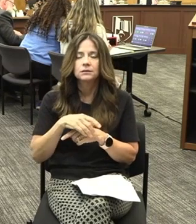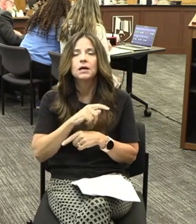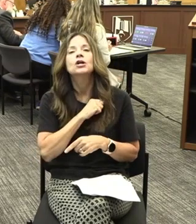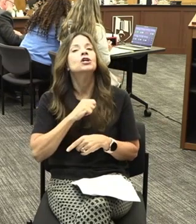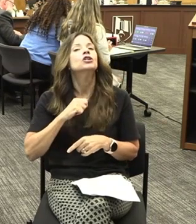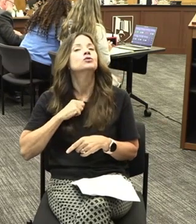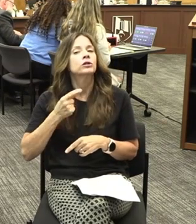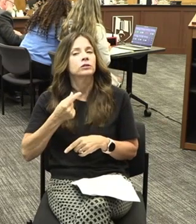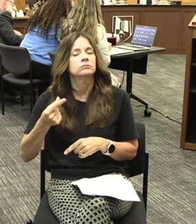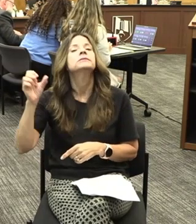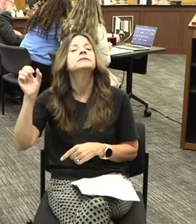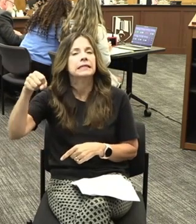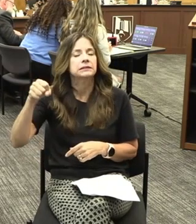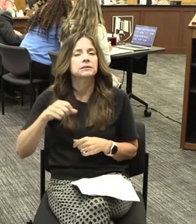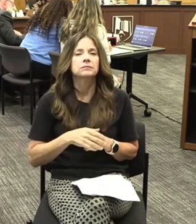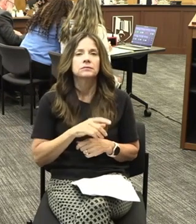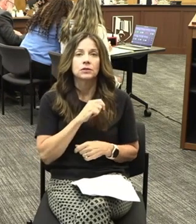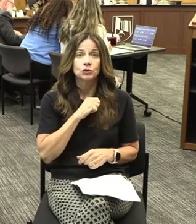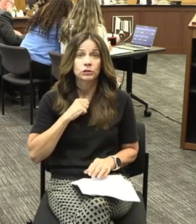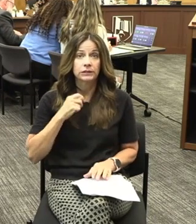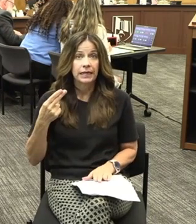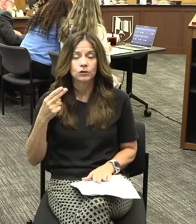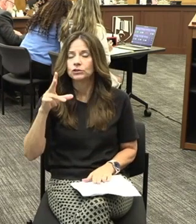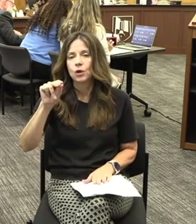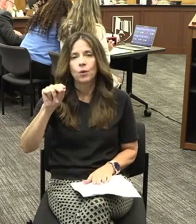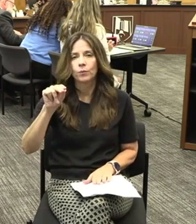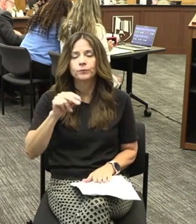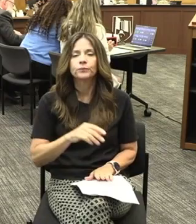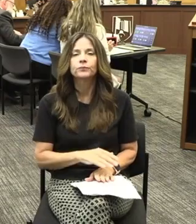yes. Trustee Harris, No.